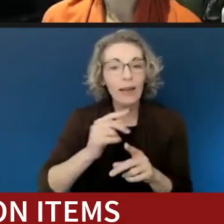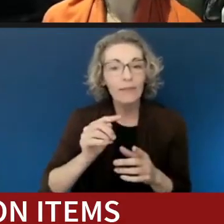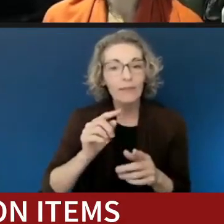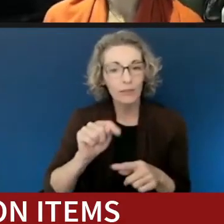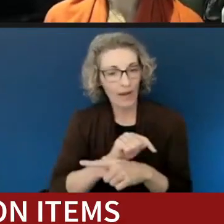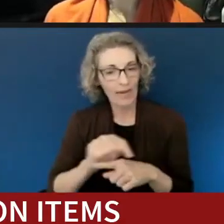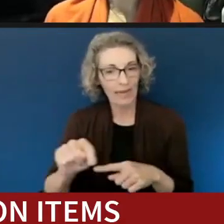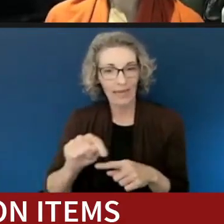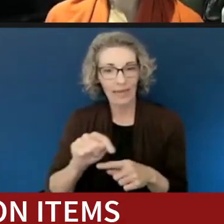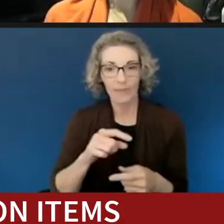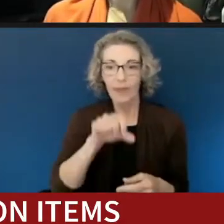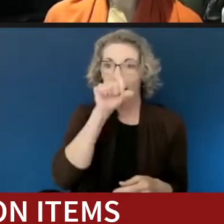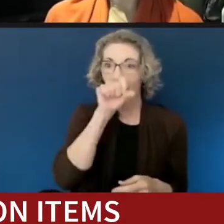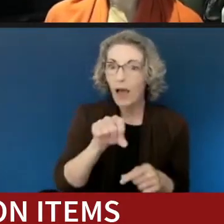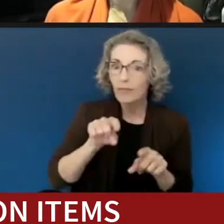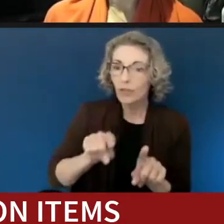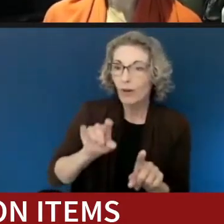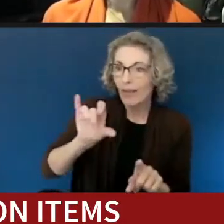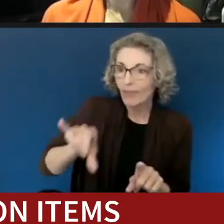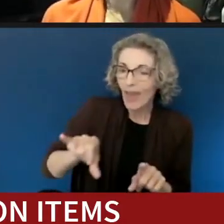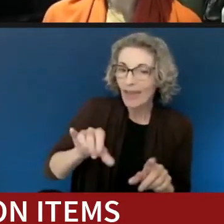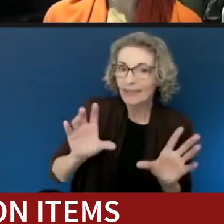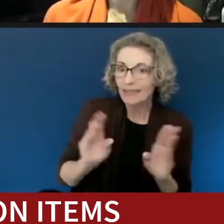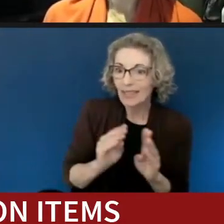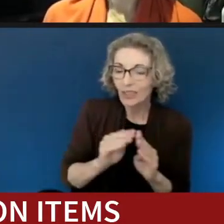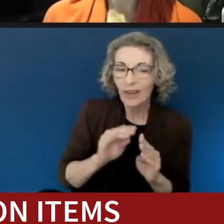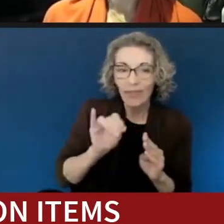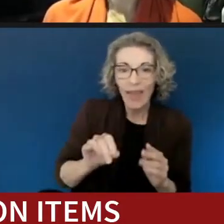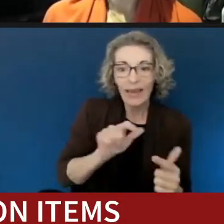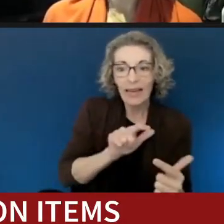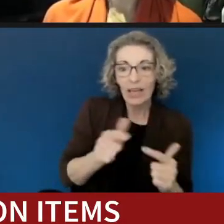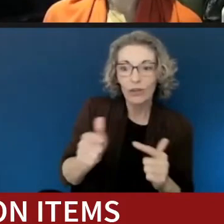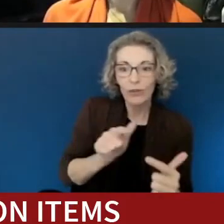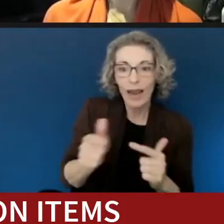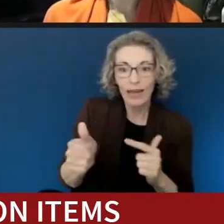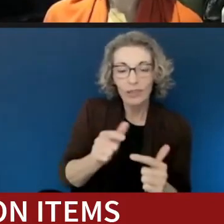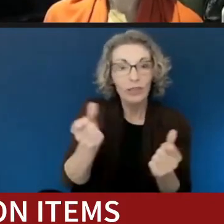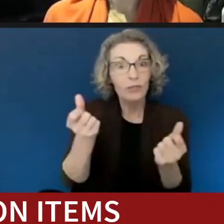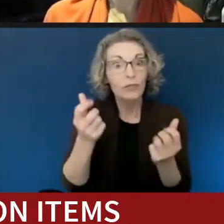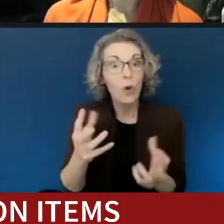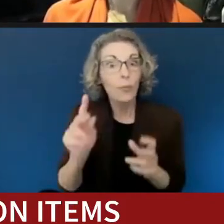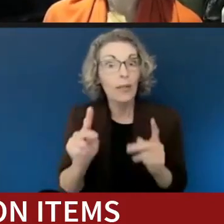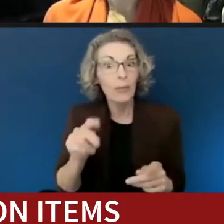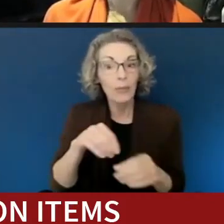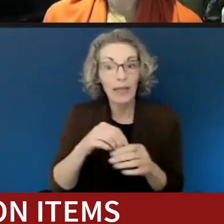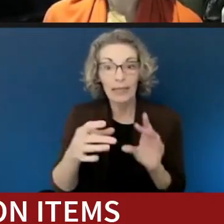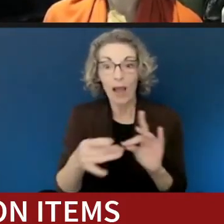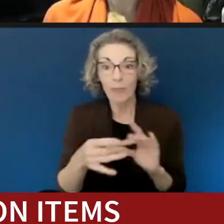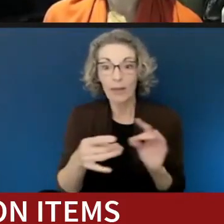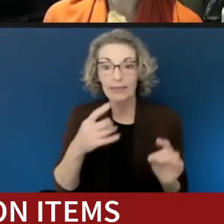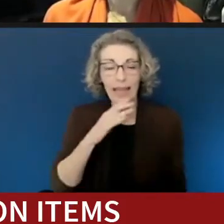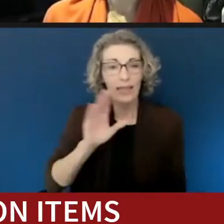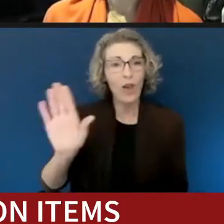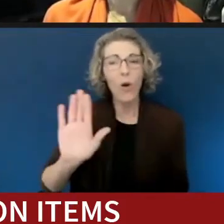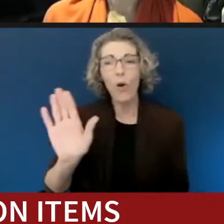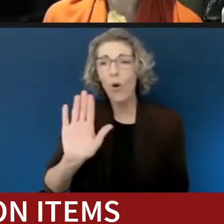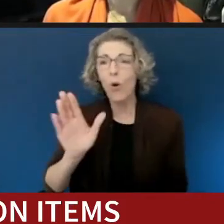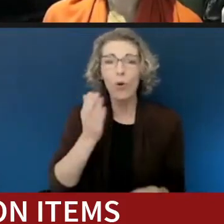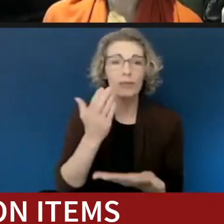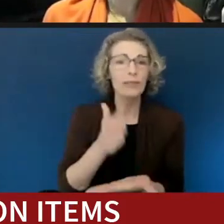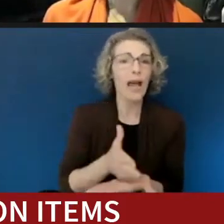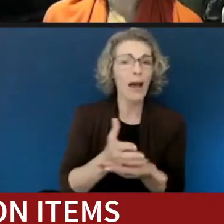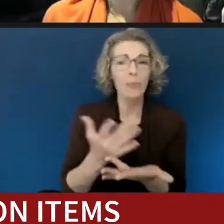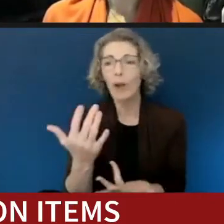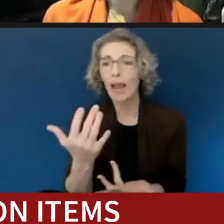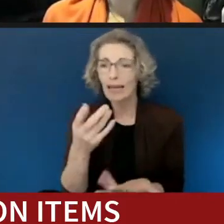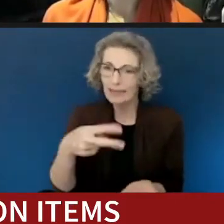that particular session, the interaction of so many people in the comments saying, hey, no, stand up for yourself. Like, it wasn't okay.